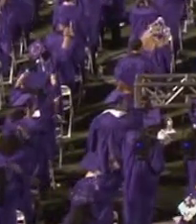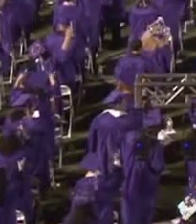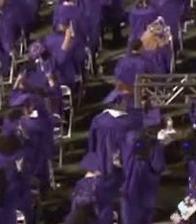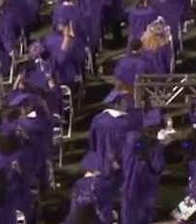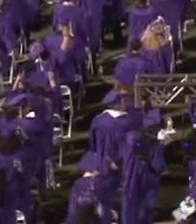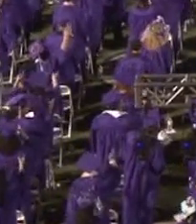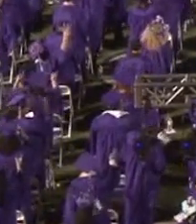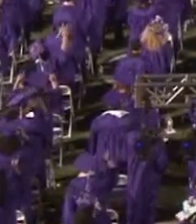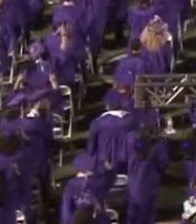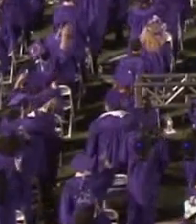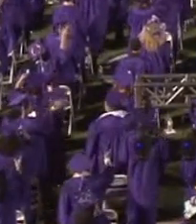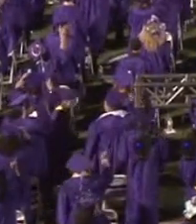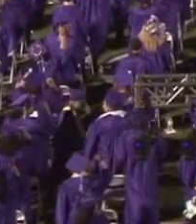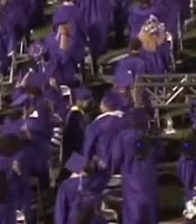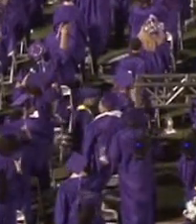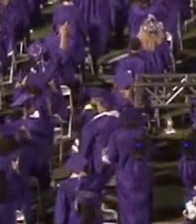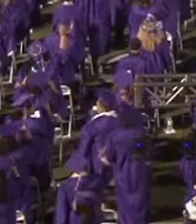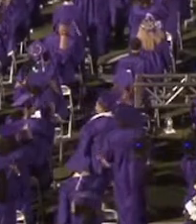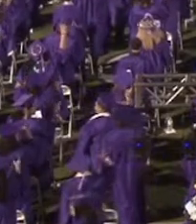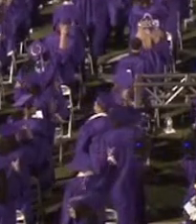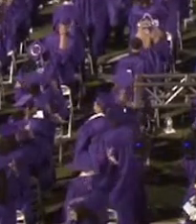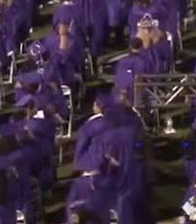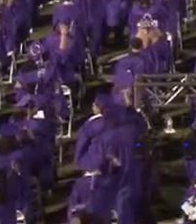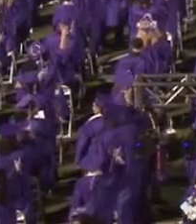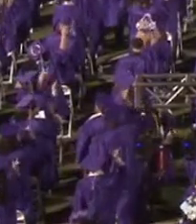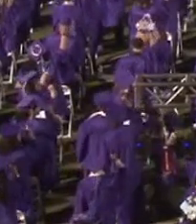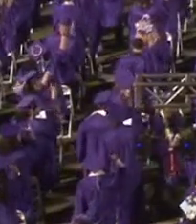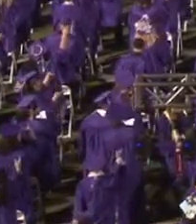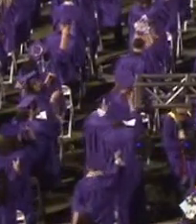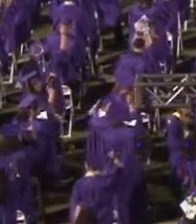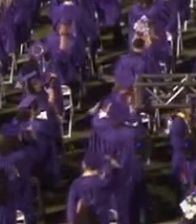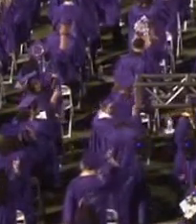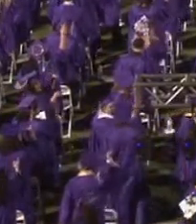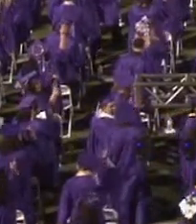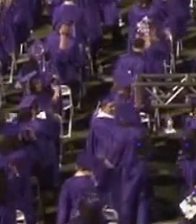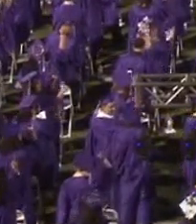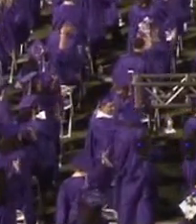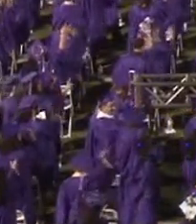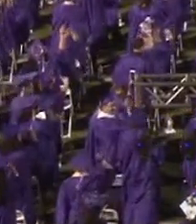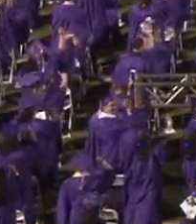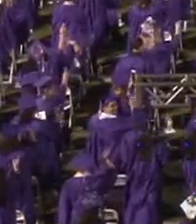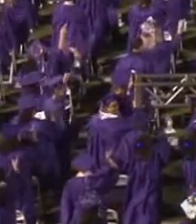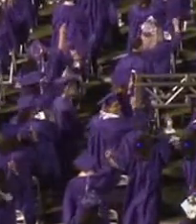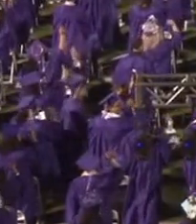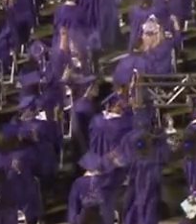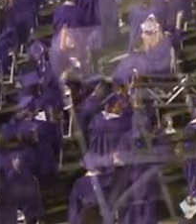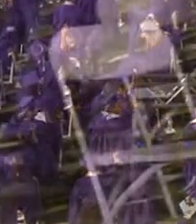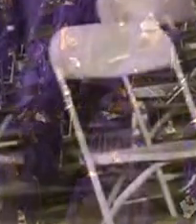Thank you.